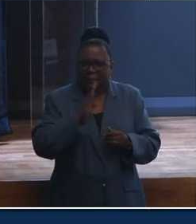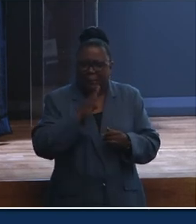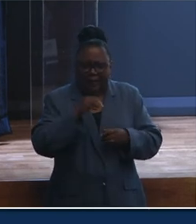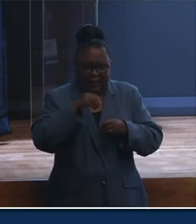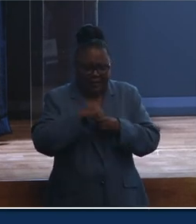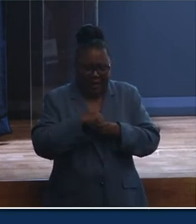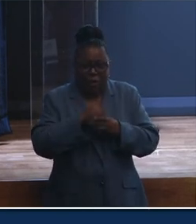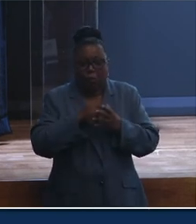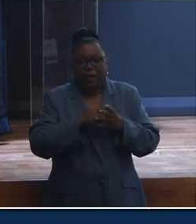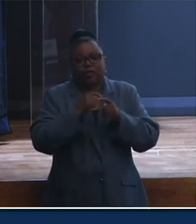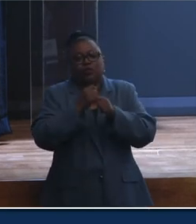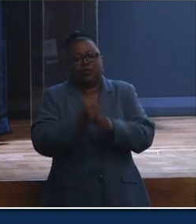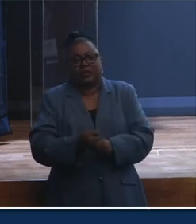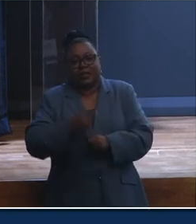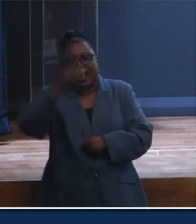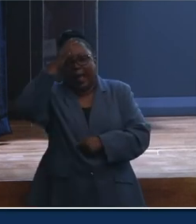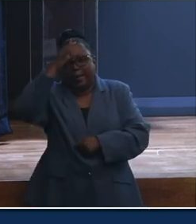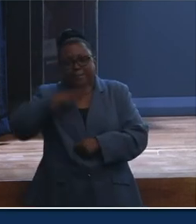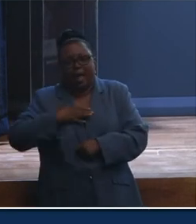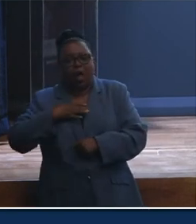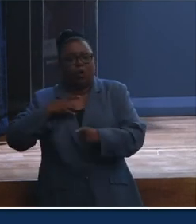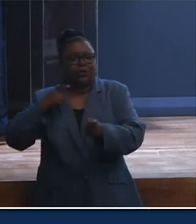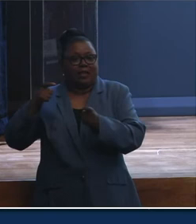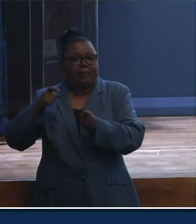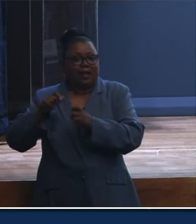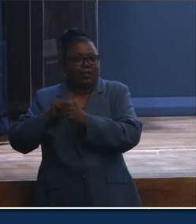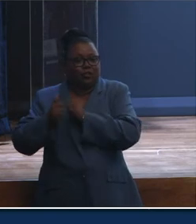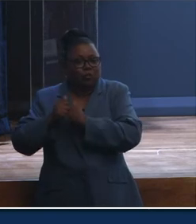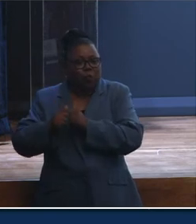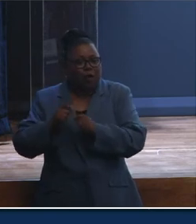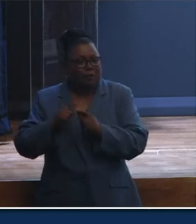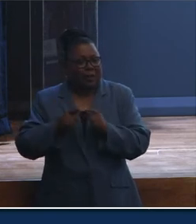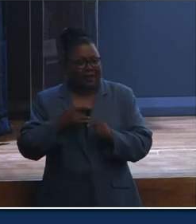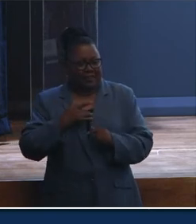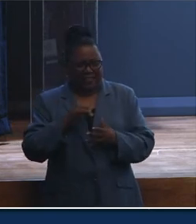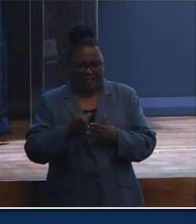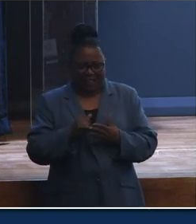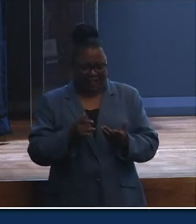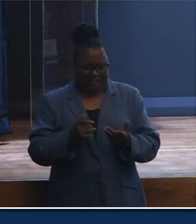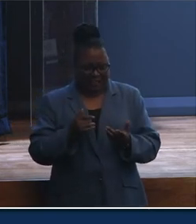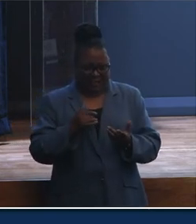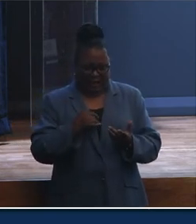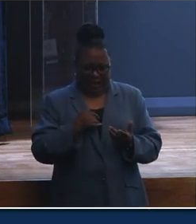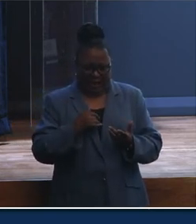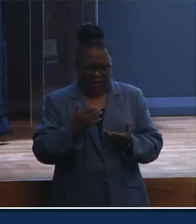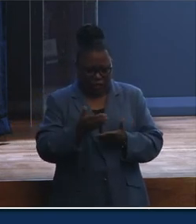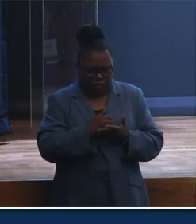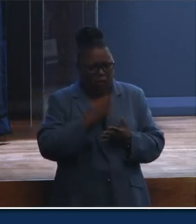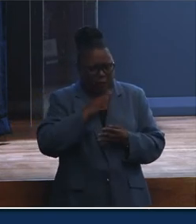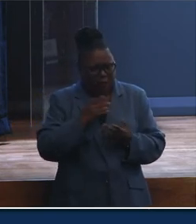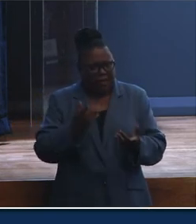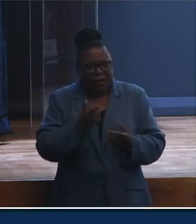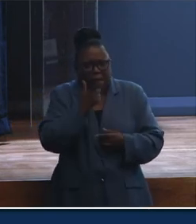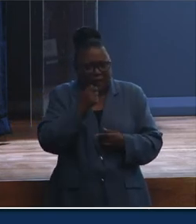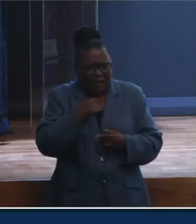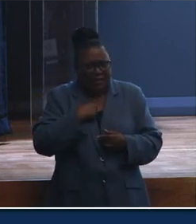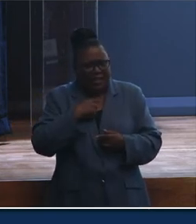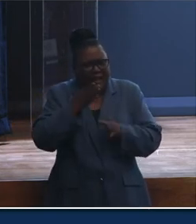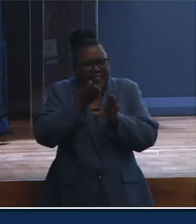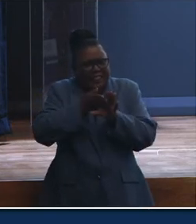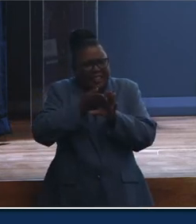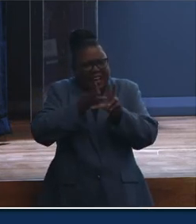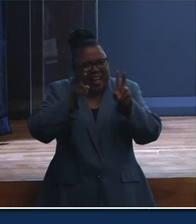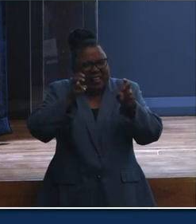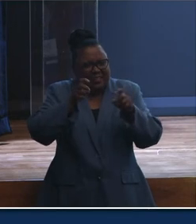in what is traditionally a male-dominated sport, but feeling like I deserve to be here, because the